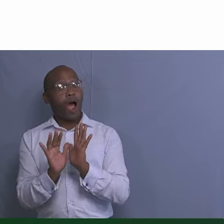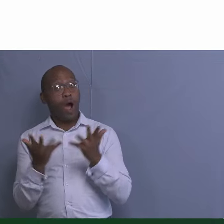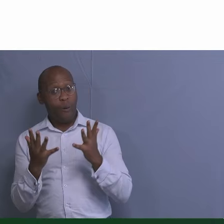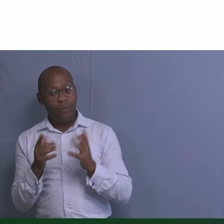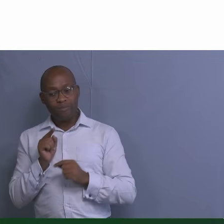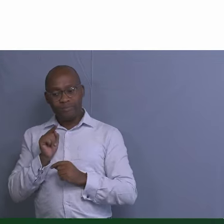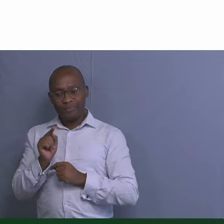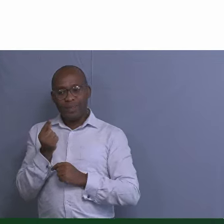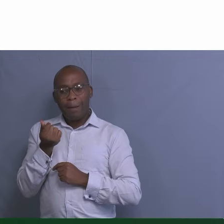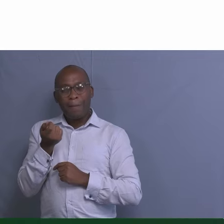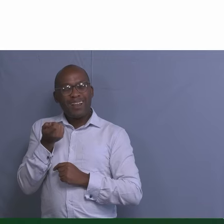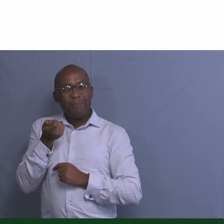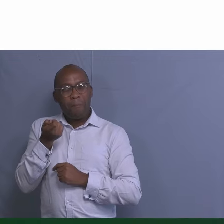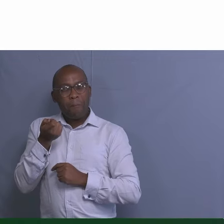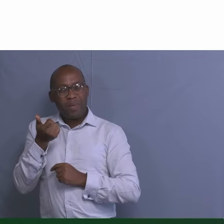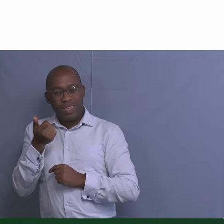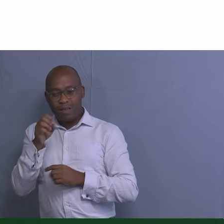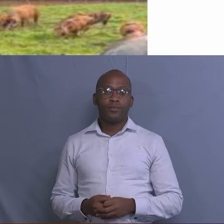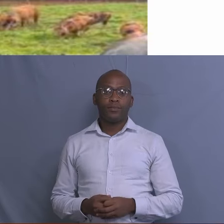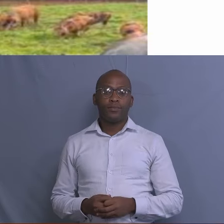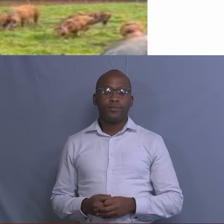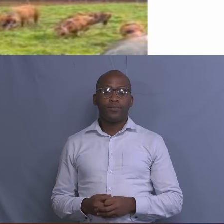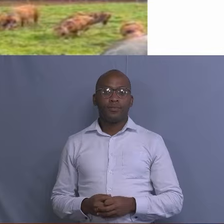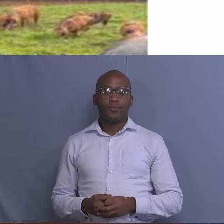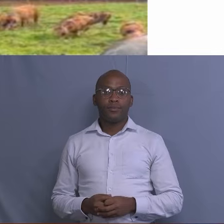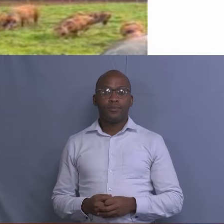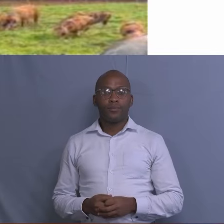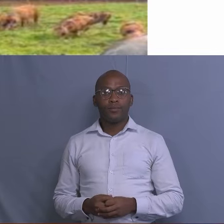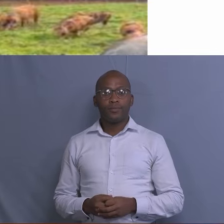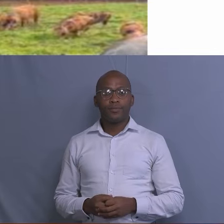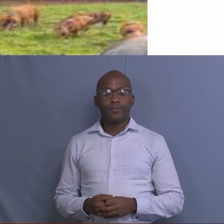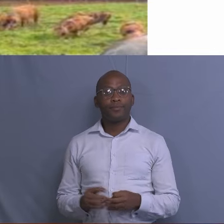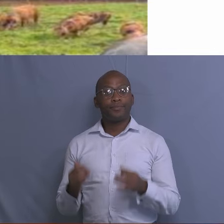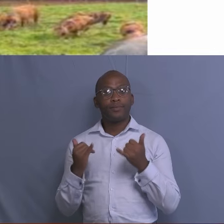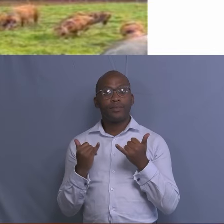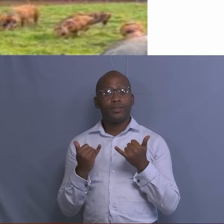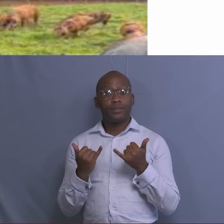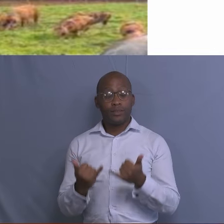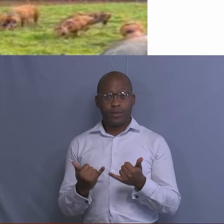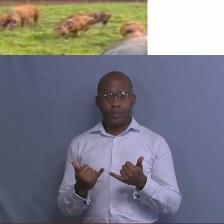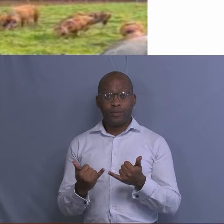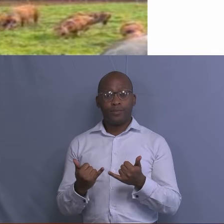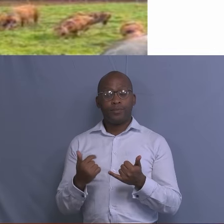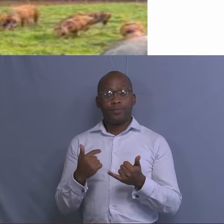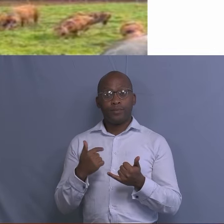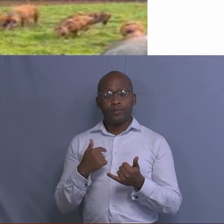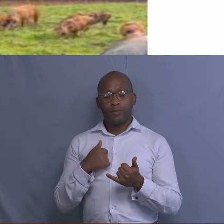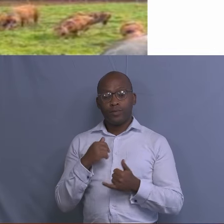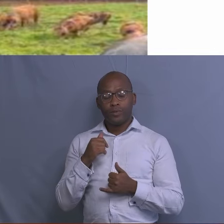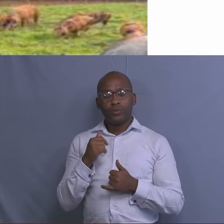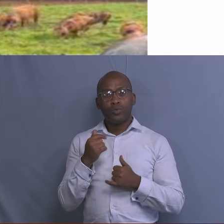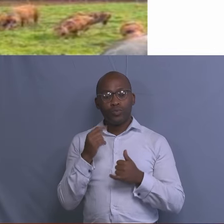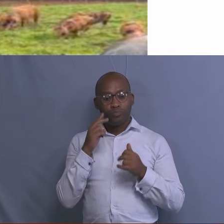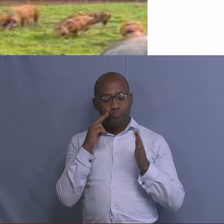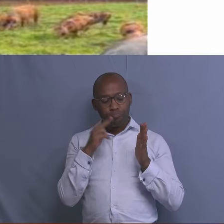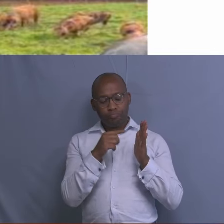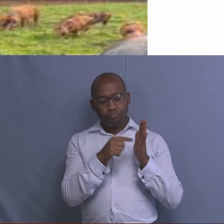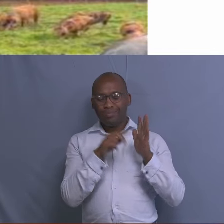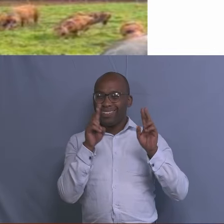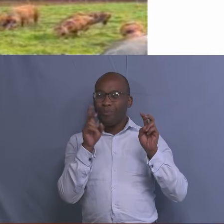chemicals, animal feeds. I'm now going to look at semi-intensive